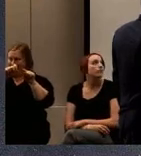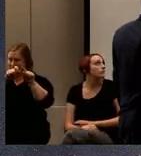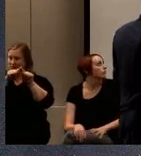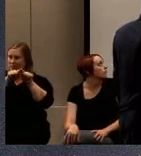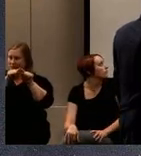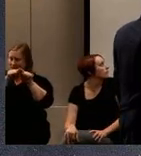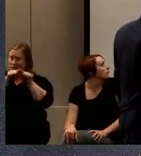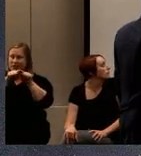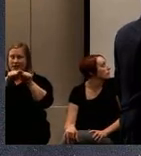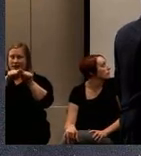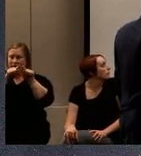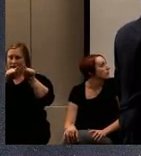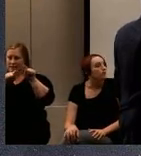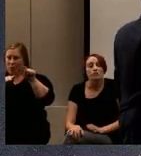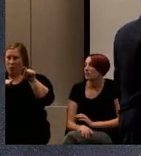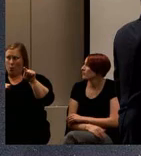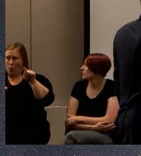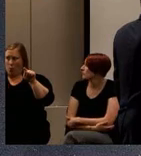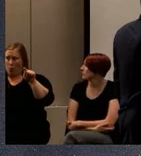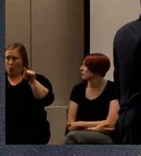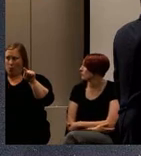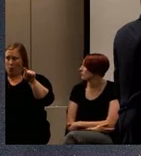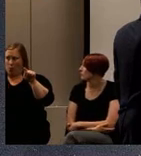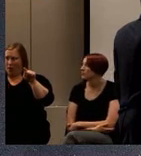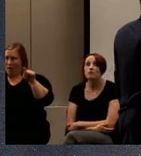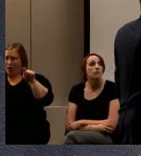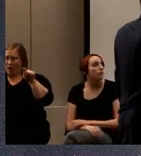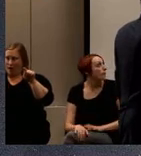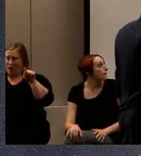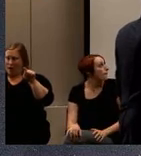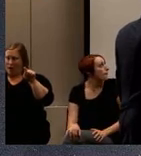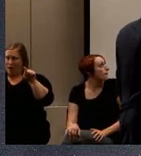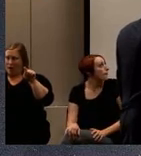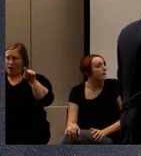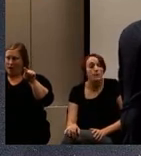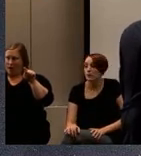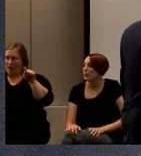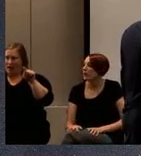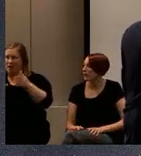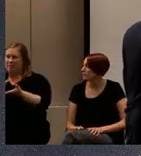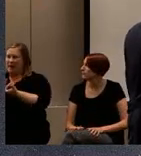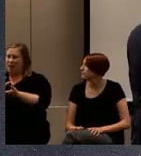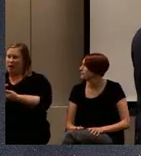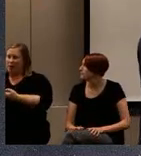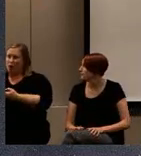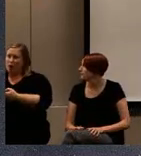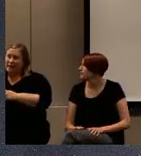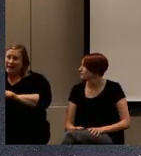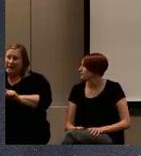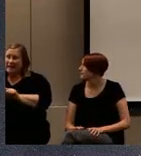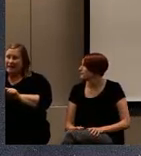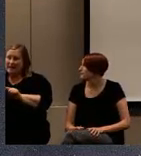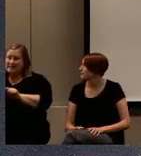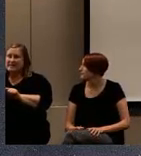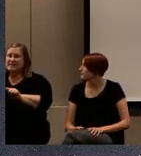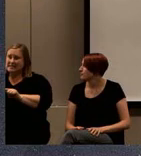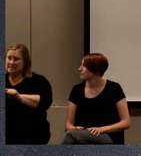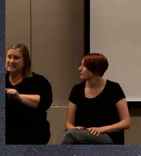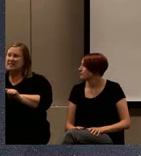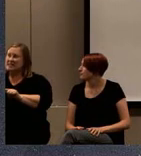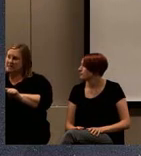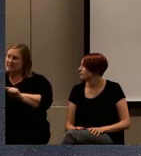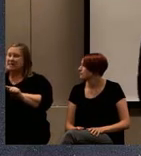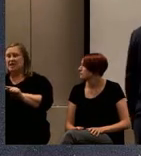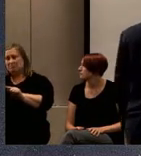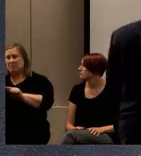you know, goes down. By the time they get to their mid-30s, you know, they're kind of locked in. They've got